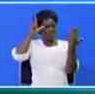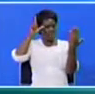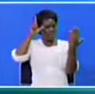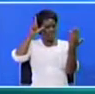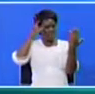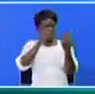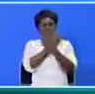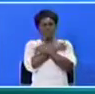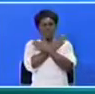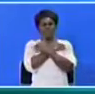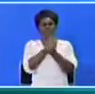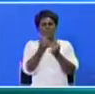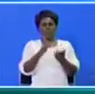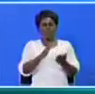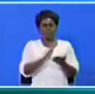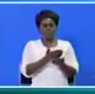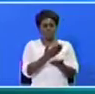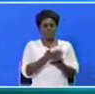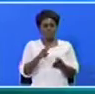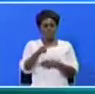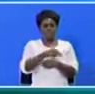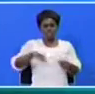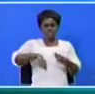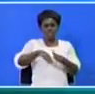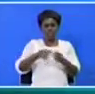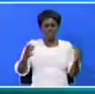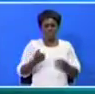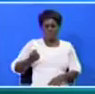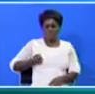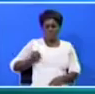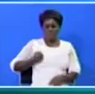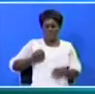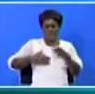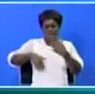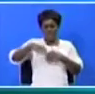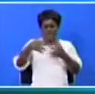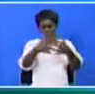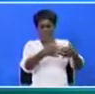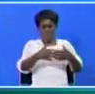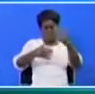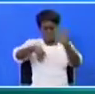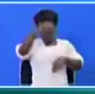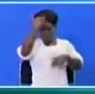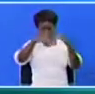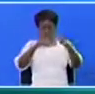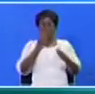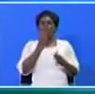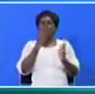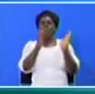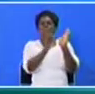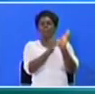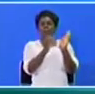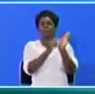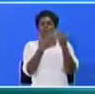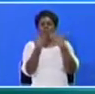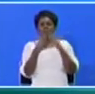The friendly match between Harambee Starlets against Lindsberg University of America, which was played at the Kenyatta Stadium in Machakos,